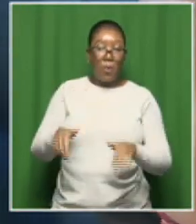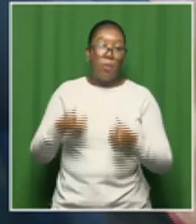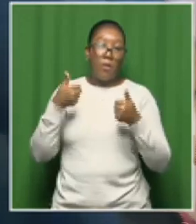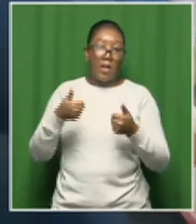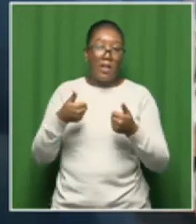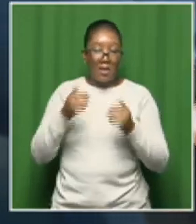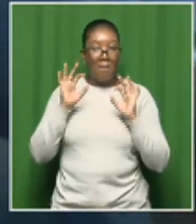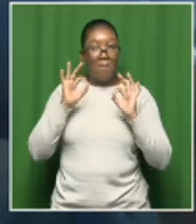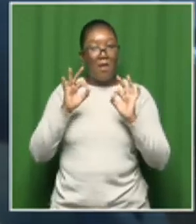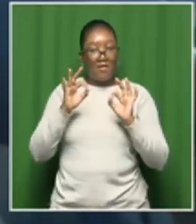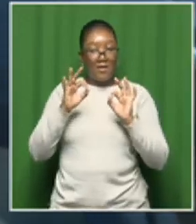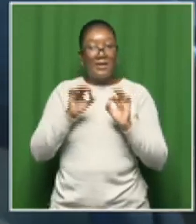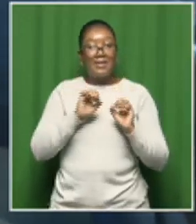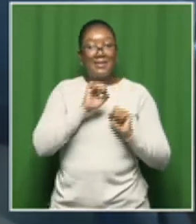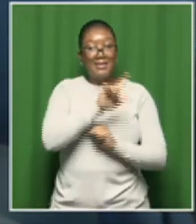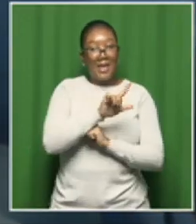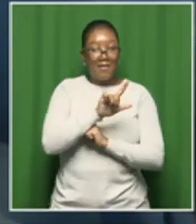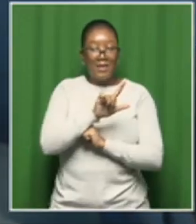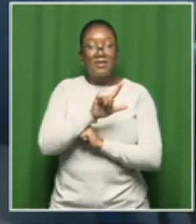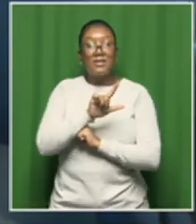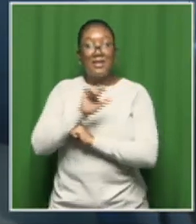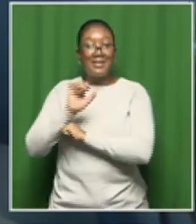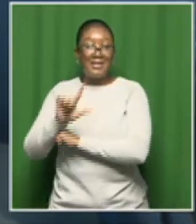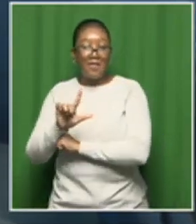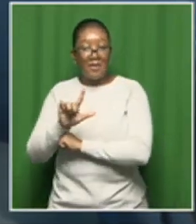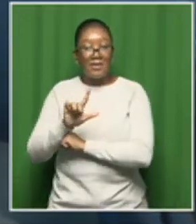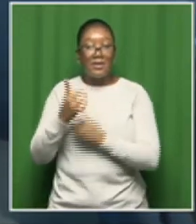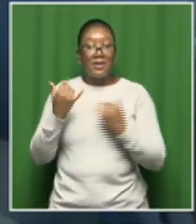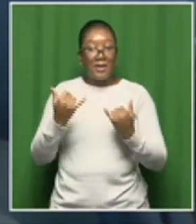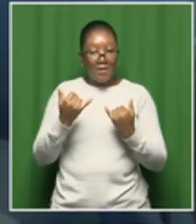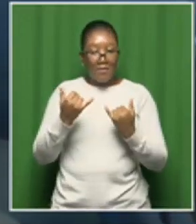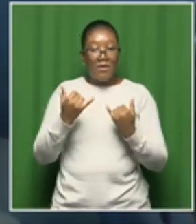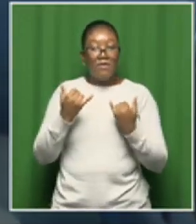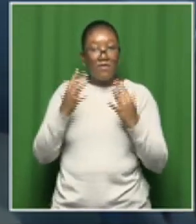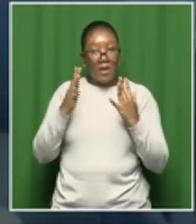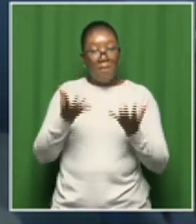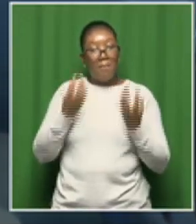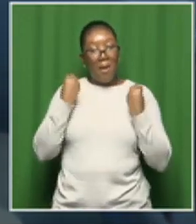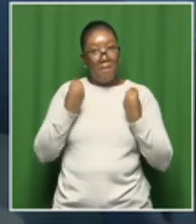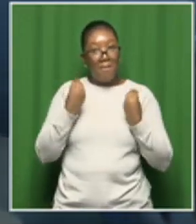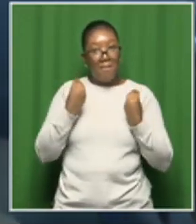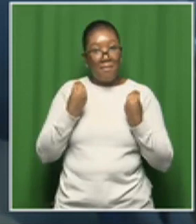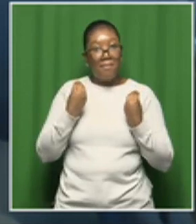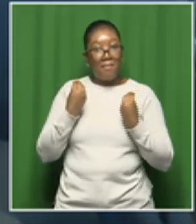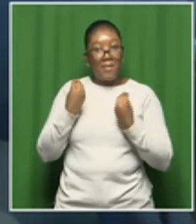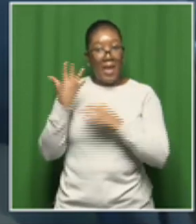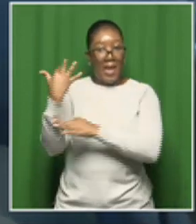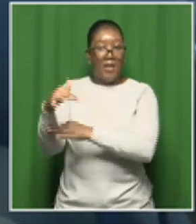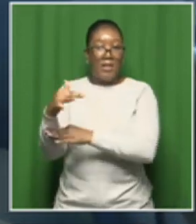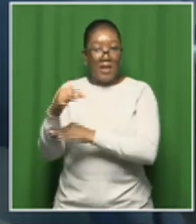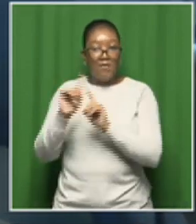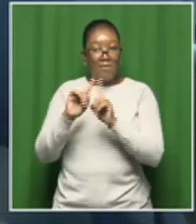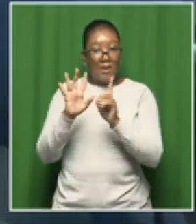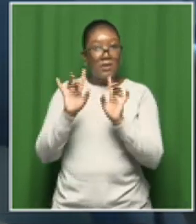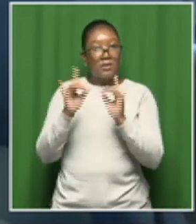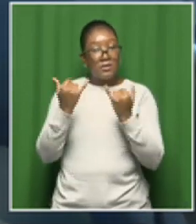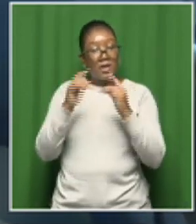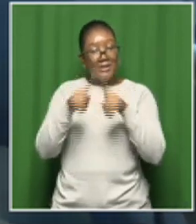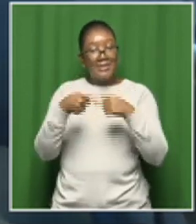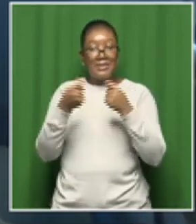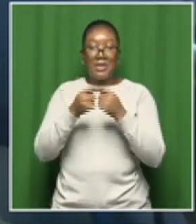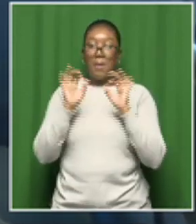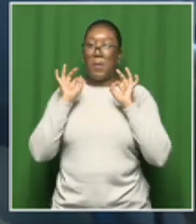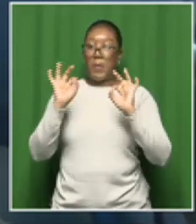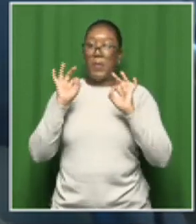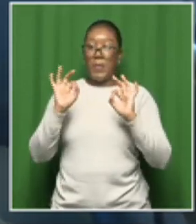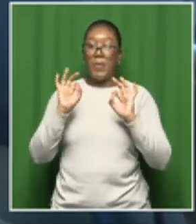league record, 7 out of 7 in the league, and now they've gone and won away from home in the Champions League. So they're a team that's really on a high, and so